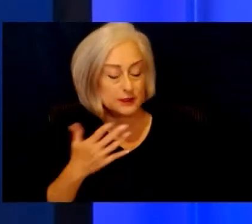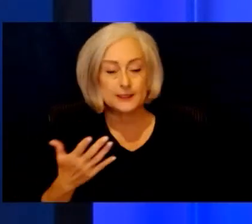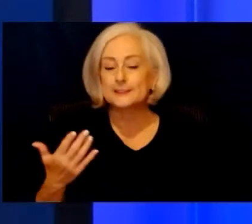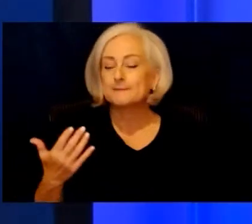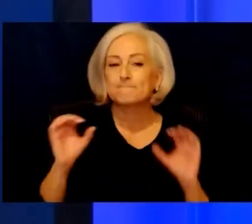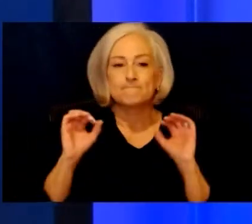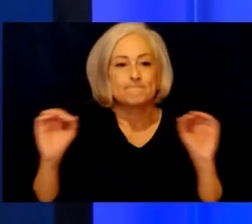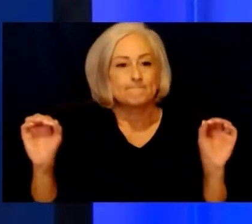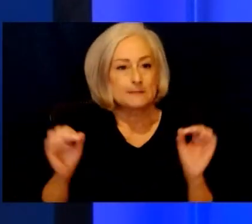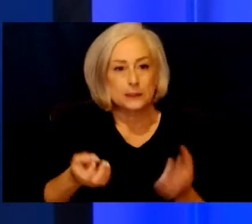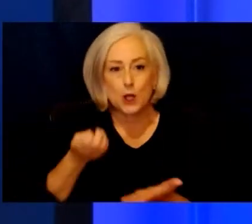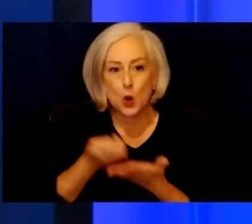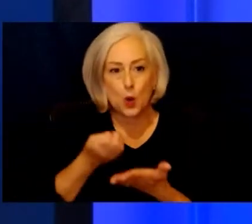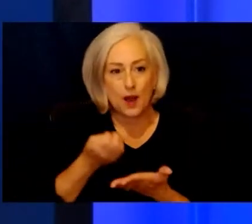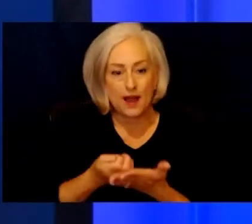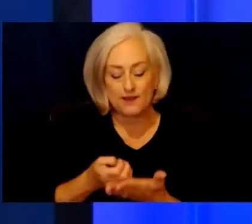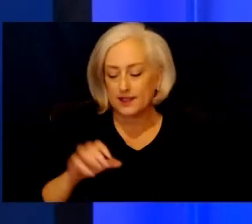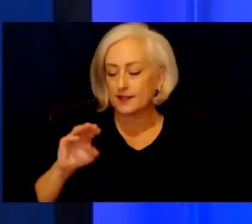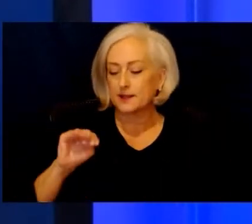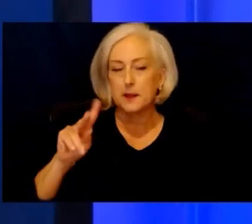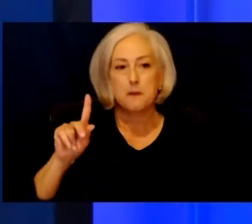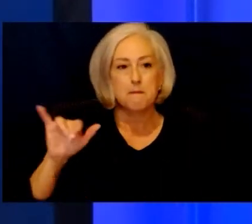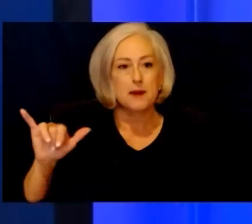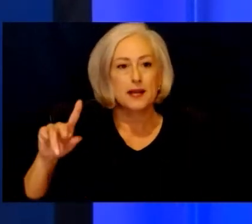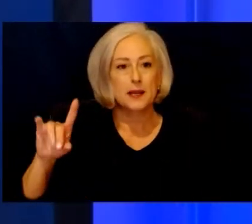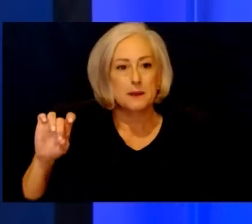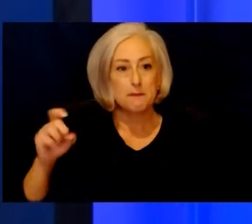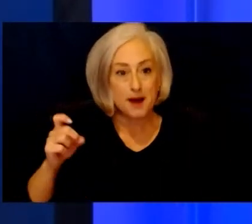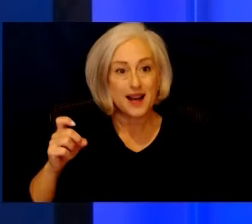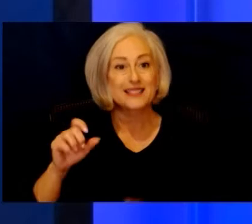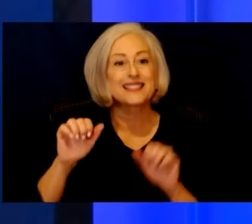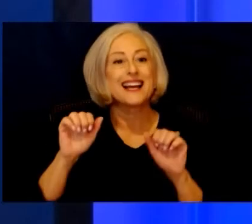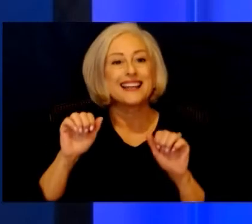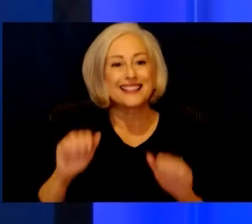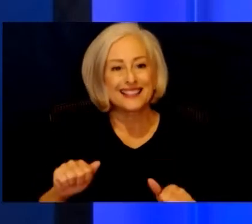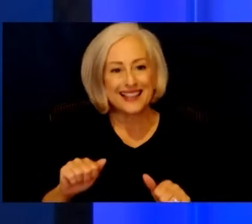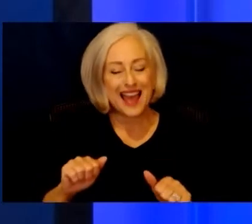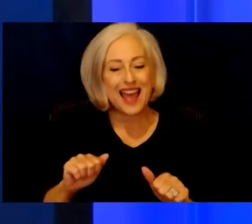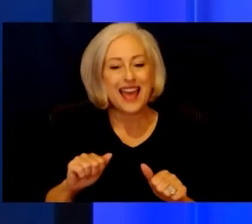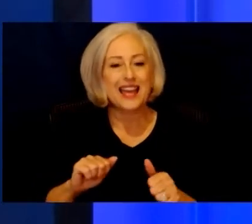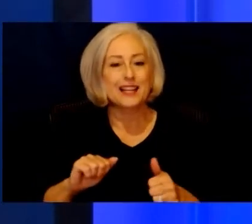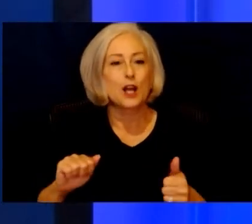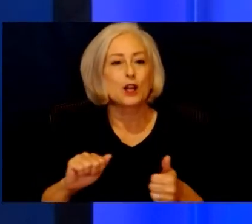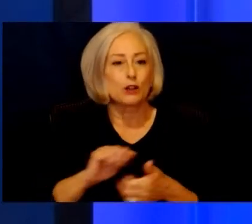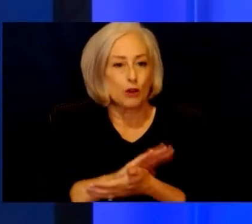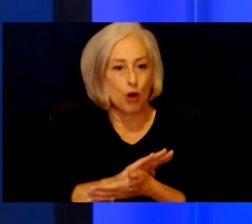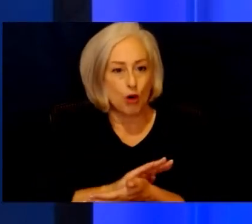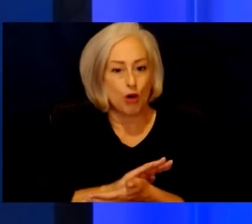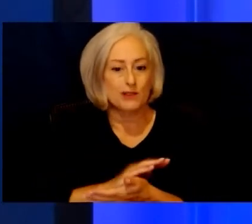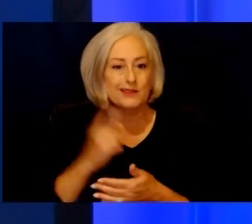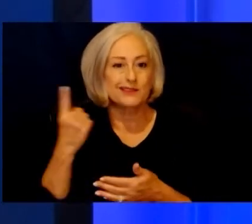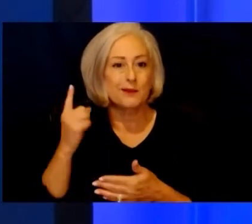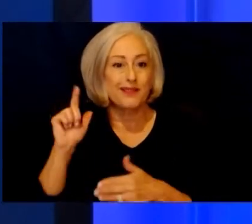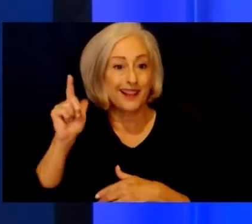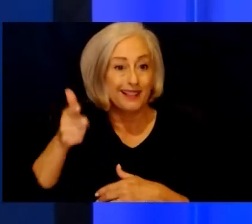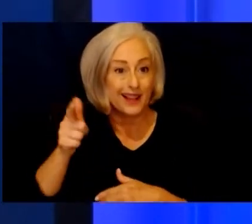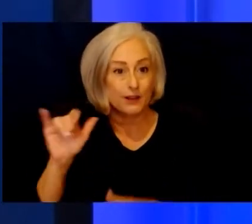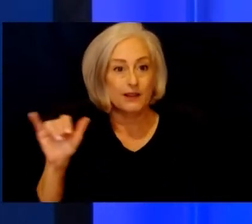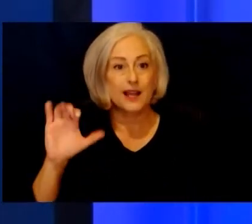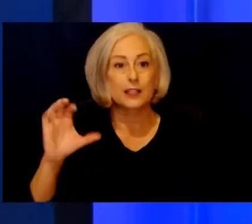that monkeypox is a latent or can be a latent infection like chickenpox. Again, chickenpox, most